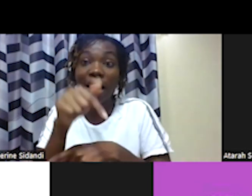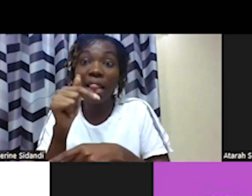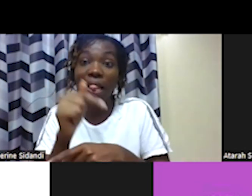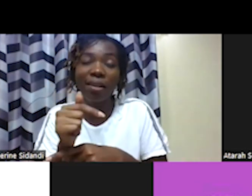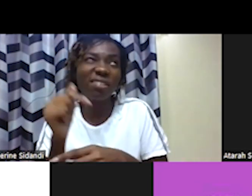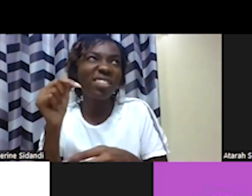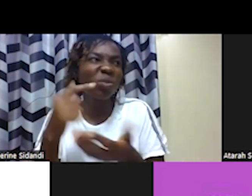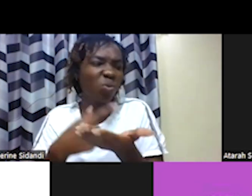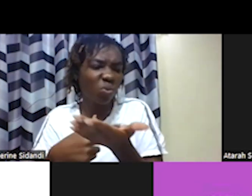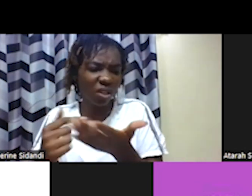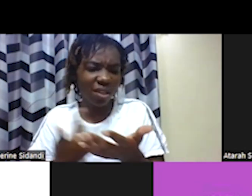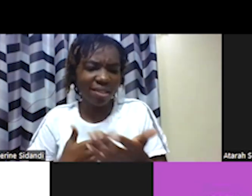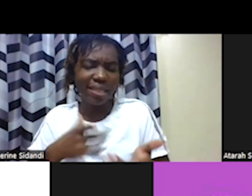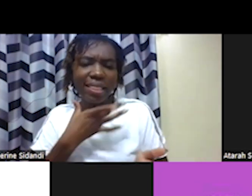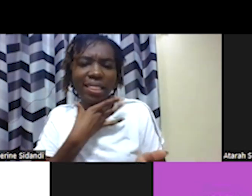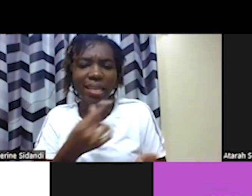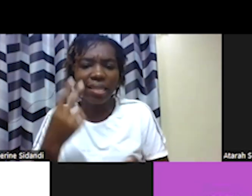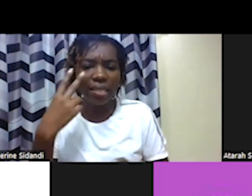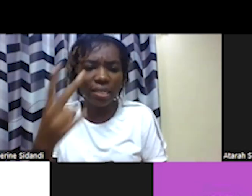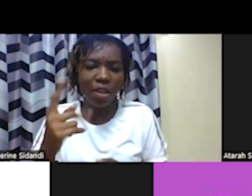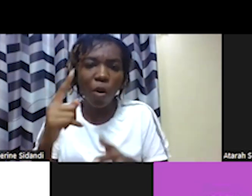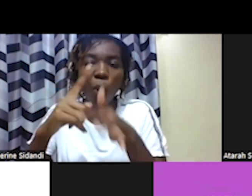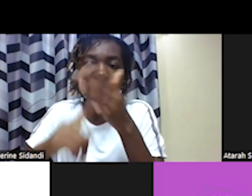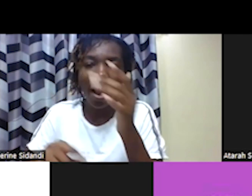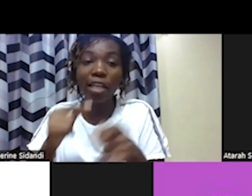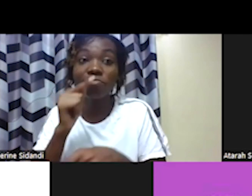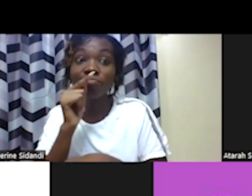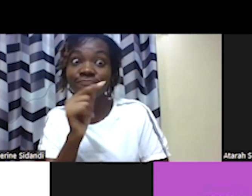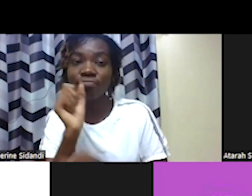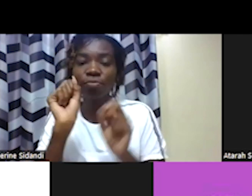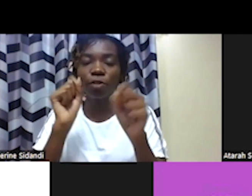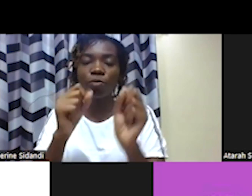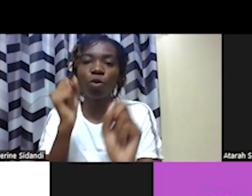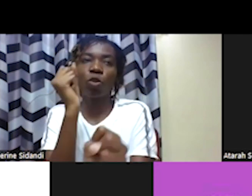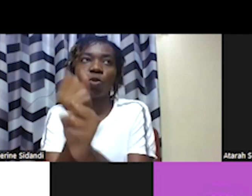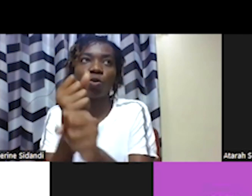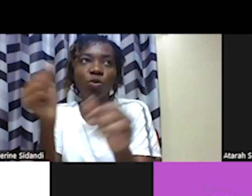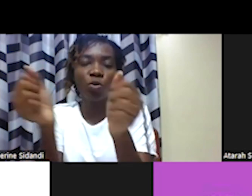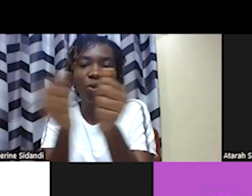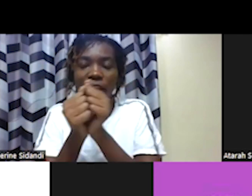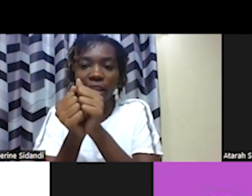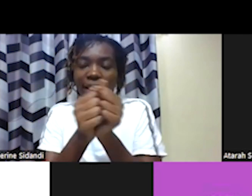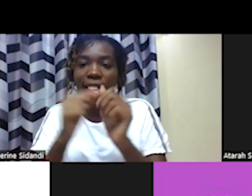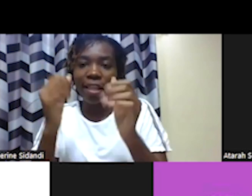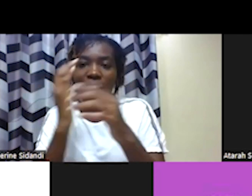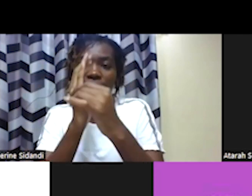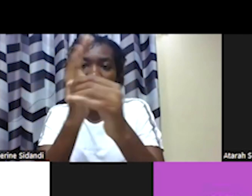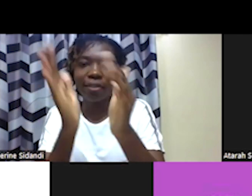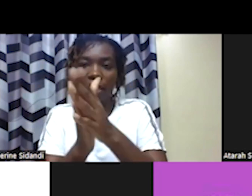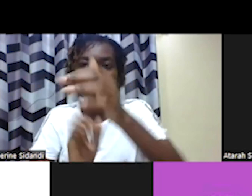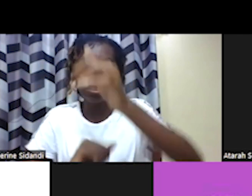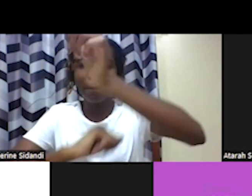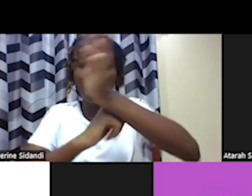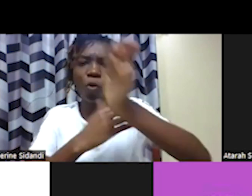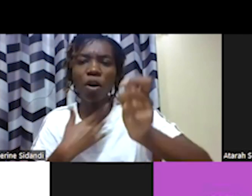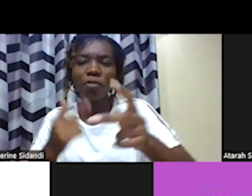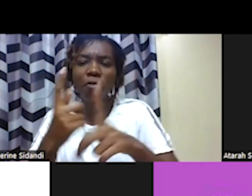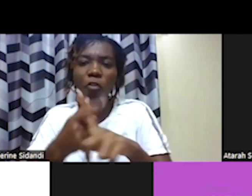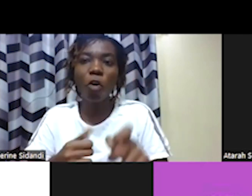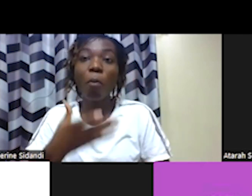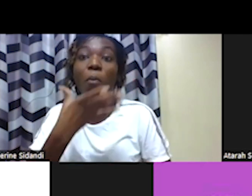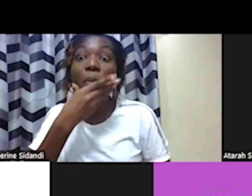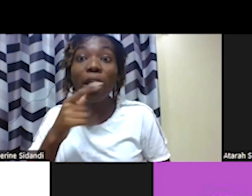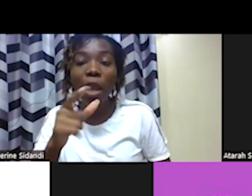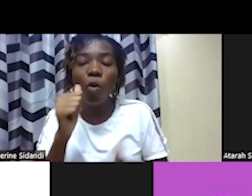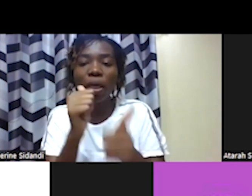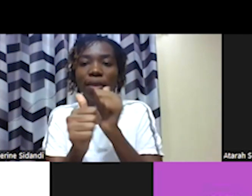week, we would like to look at what she can do with leadership and then what support she requires from he, because it